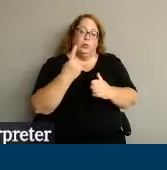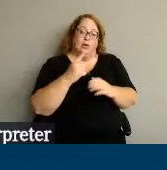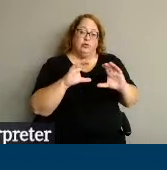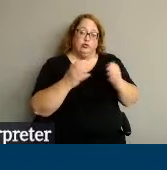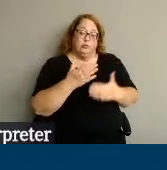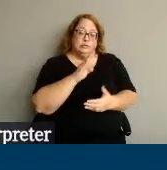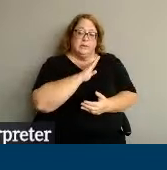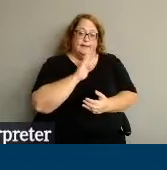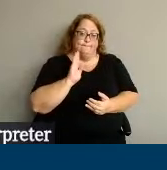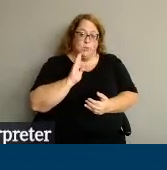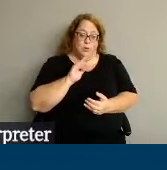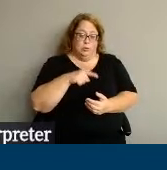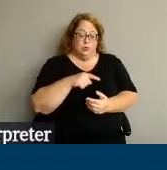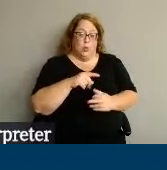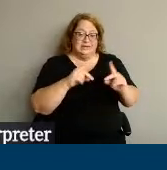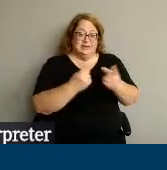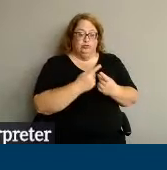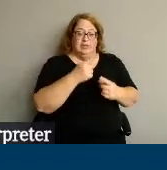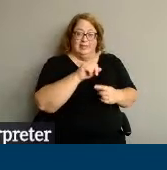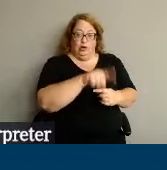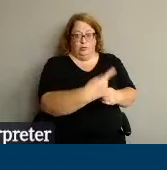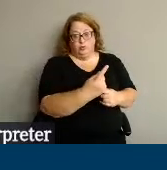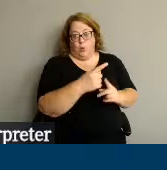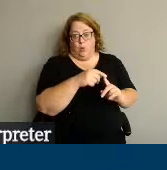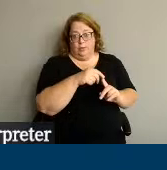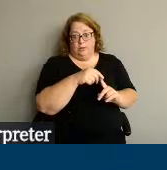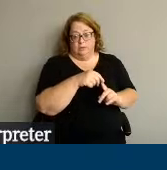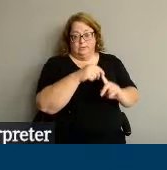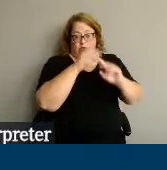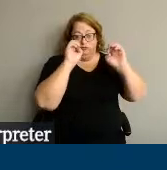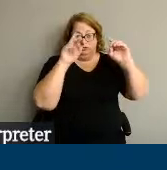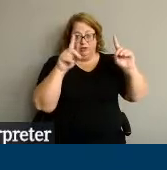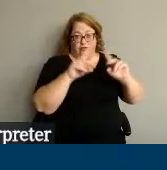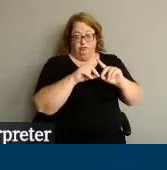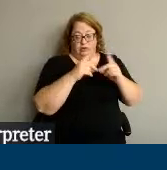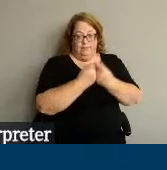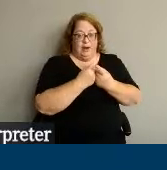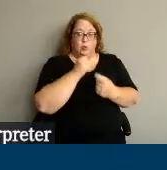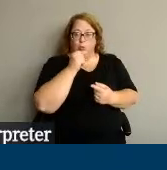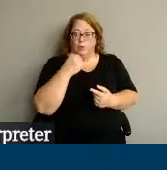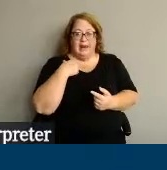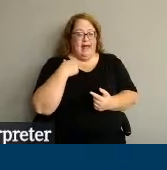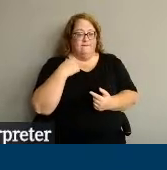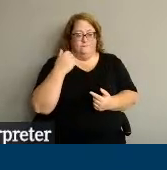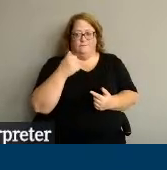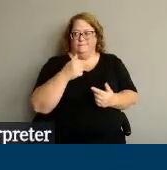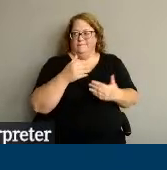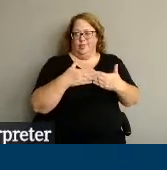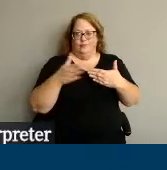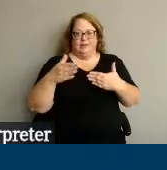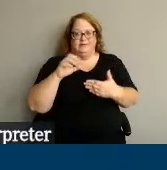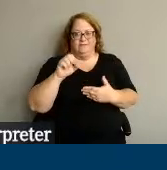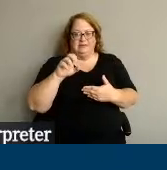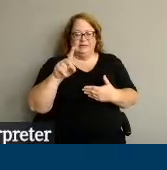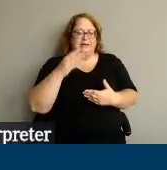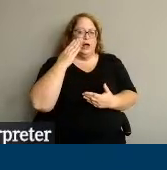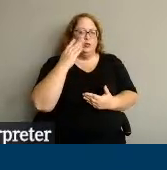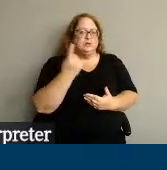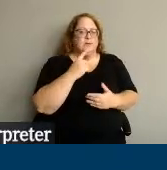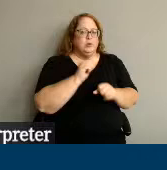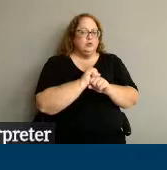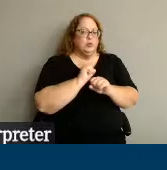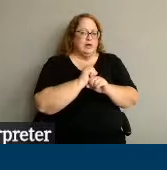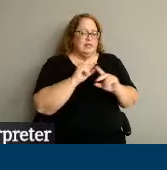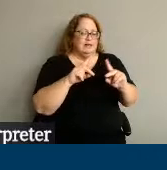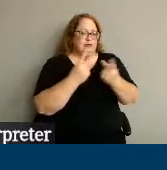in those districts, they are the sole special education department. They don't have all the rest of us. So I knew someone who was working